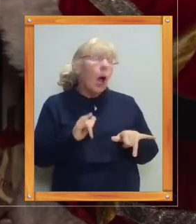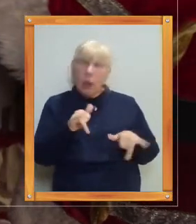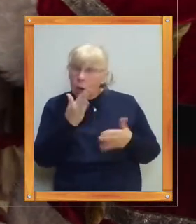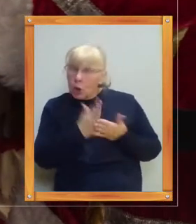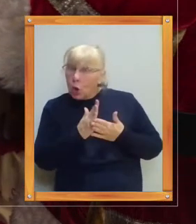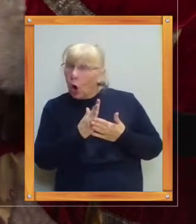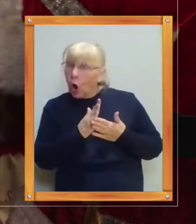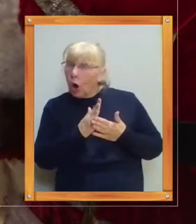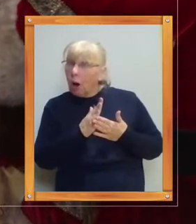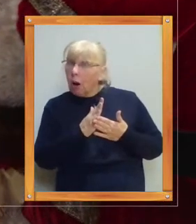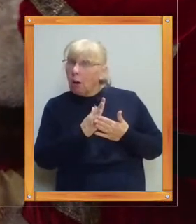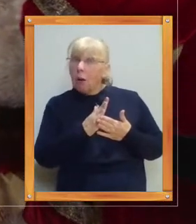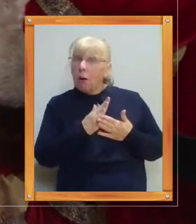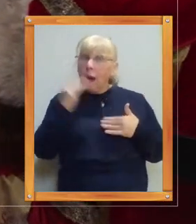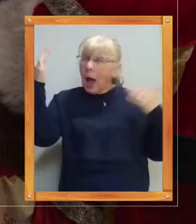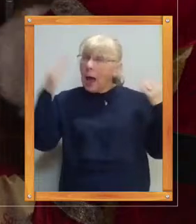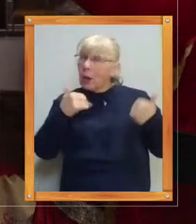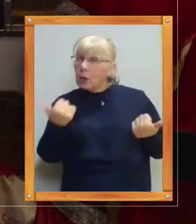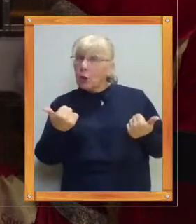adults been good as well?